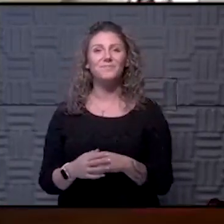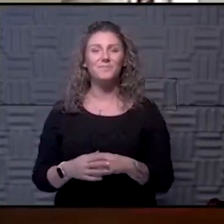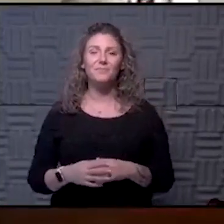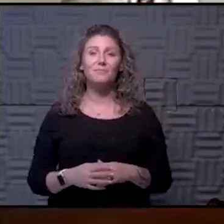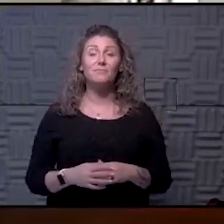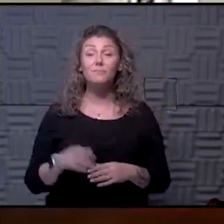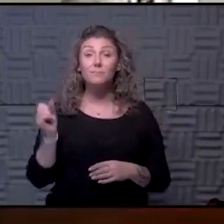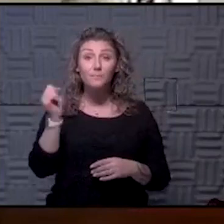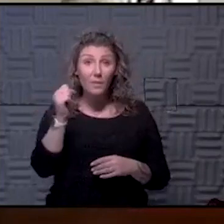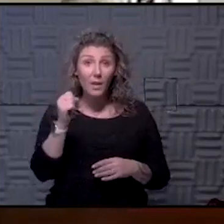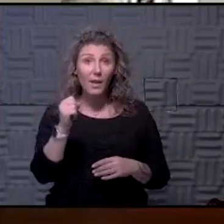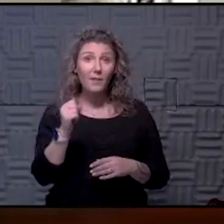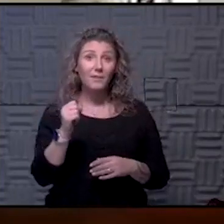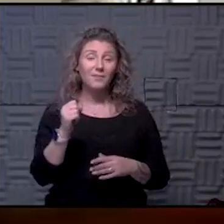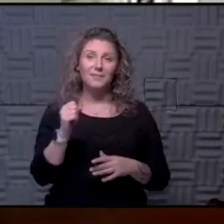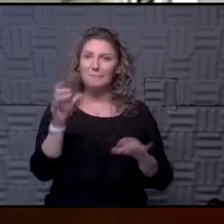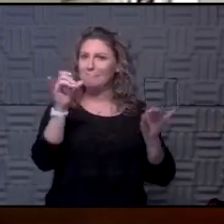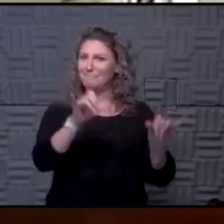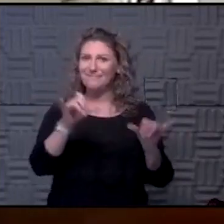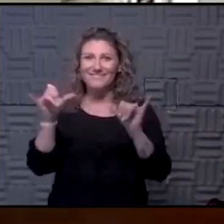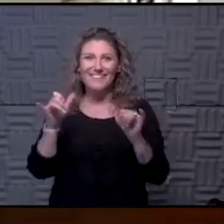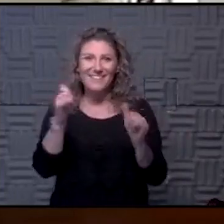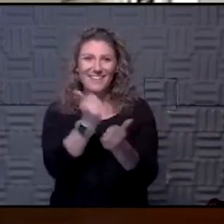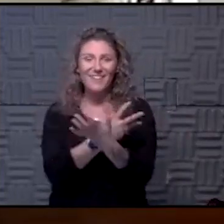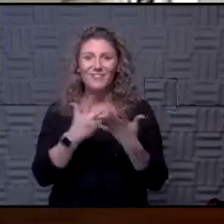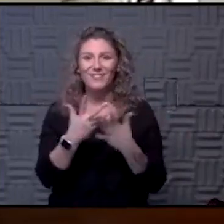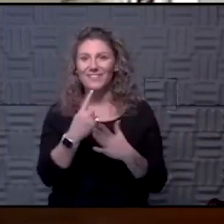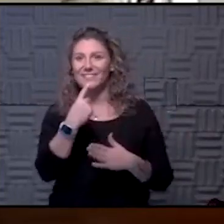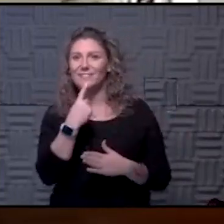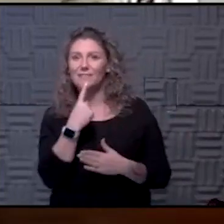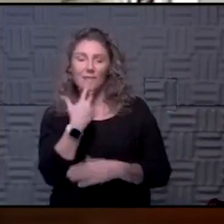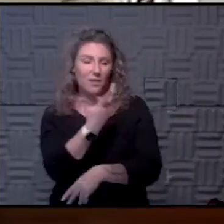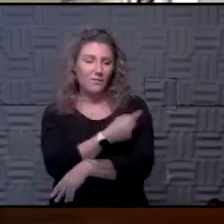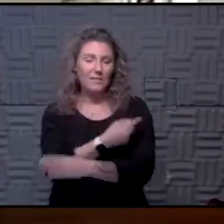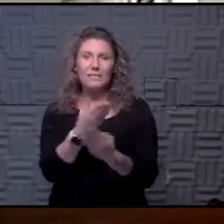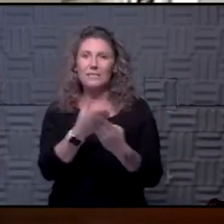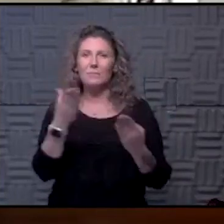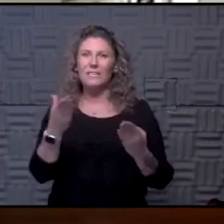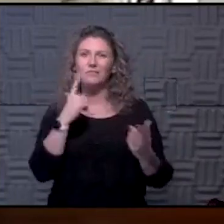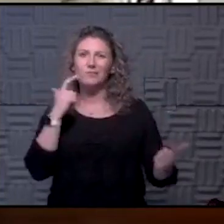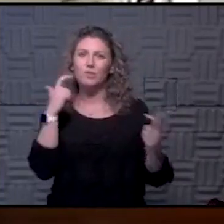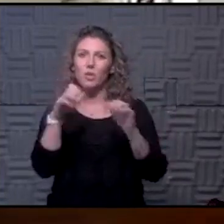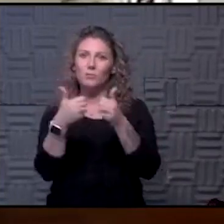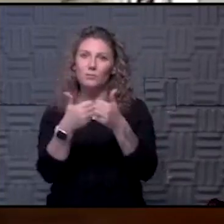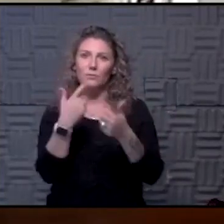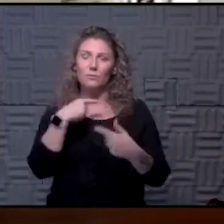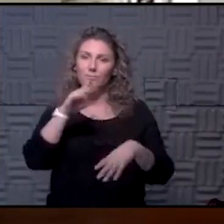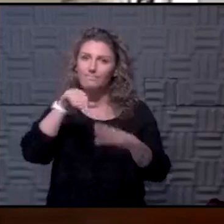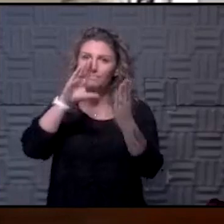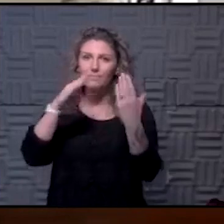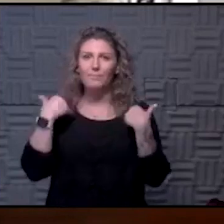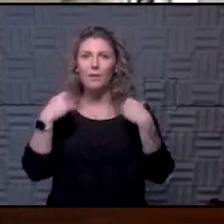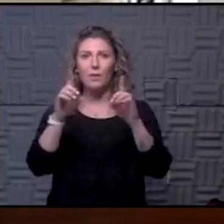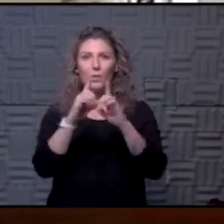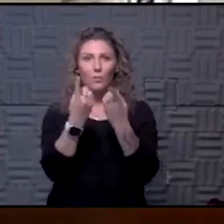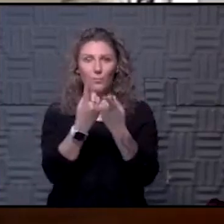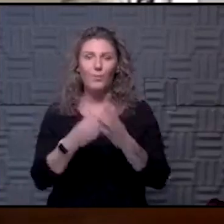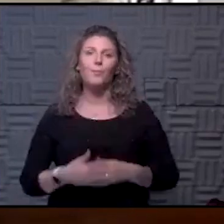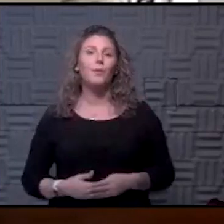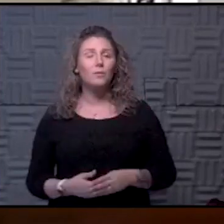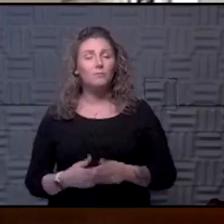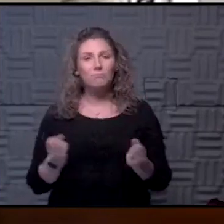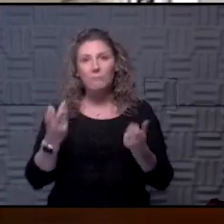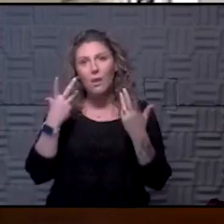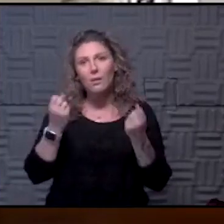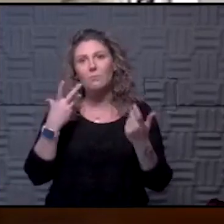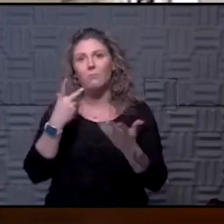I think echoing what was said, vaccine supply has been one of our biggest challenges that we faced as the health department. For many weeks,